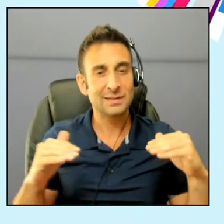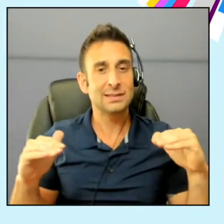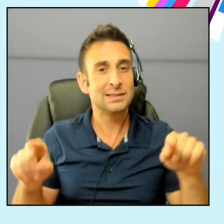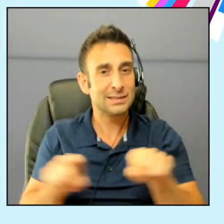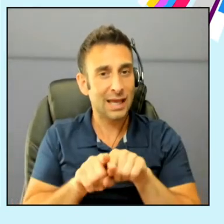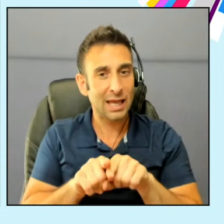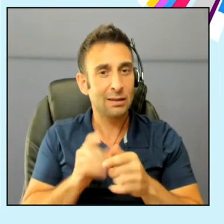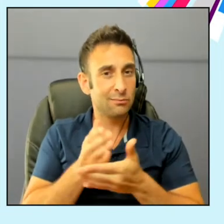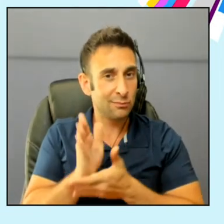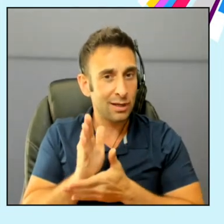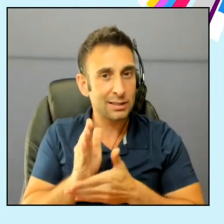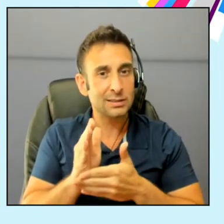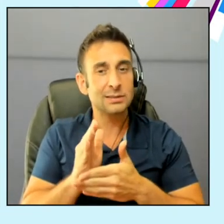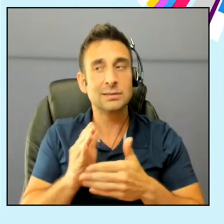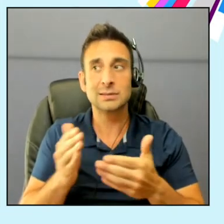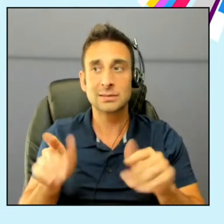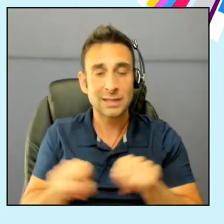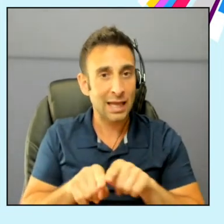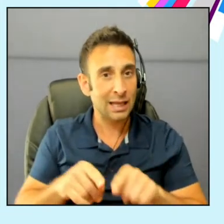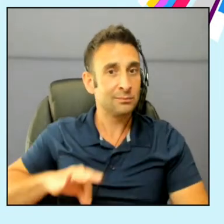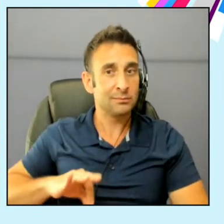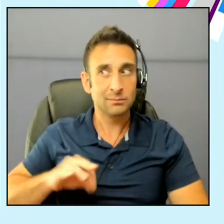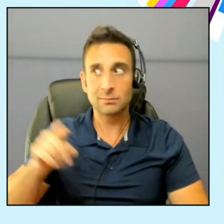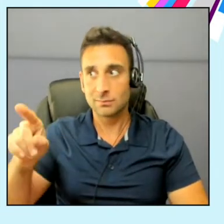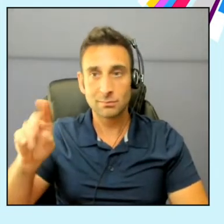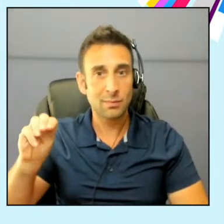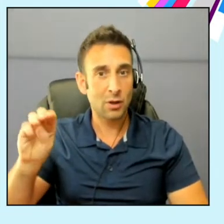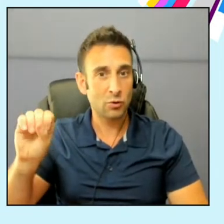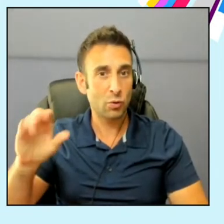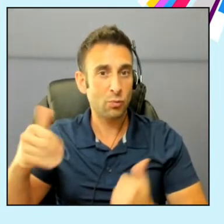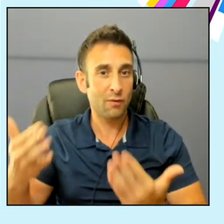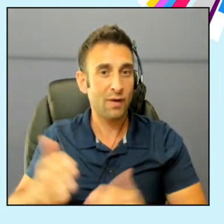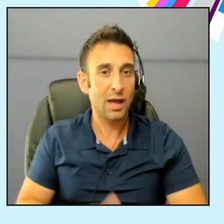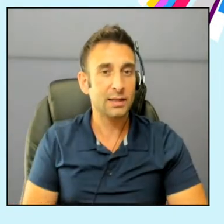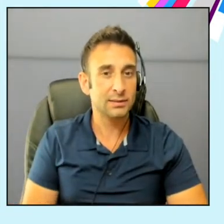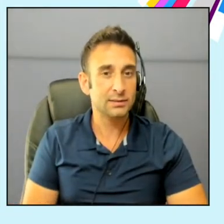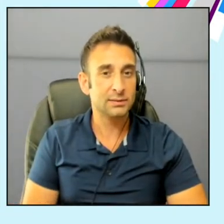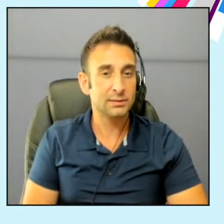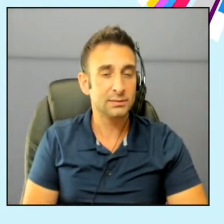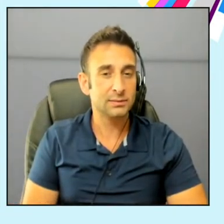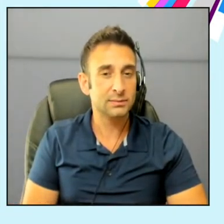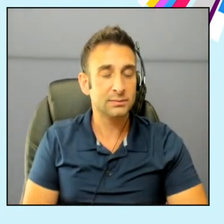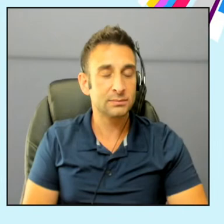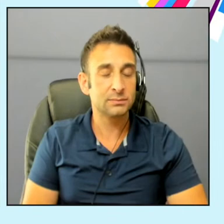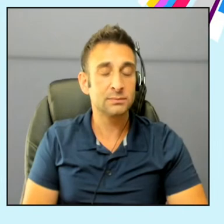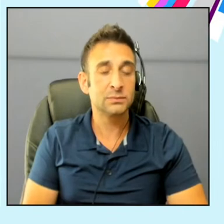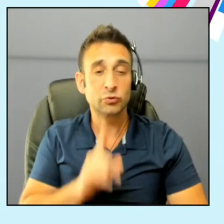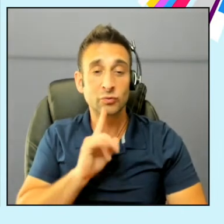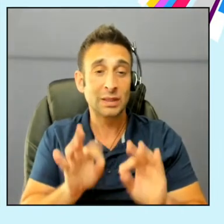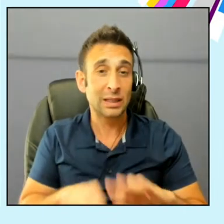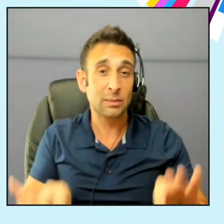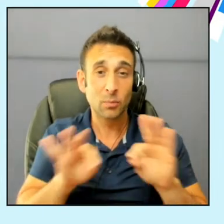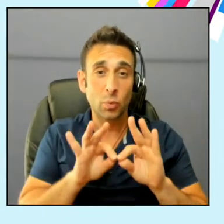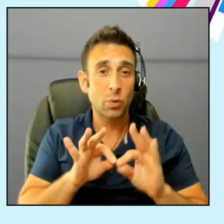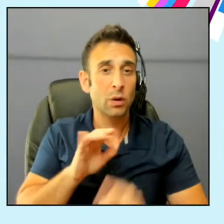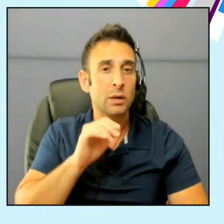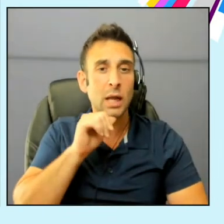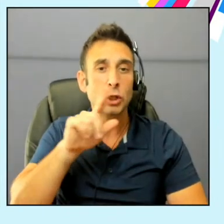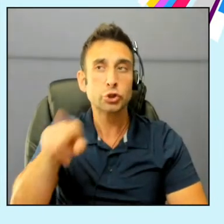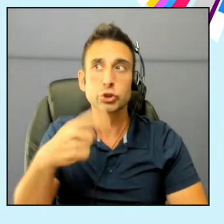that Microsoft are giving. So I think it's really important that, you know, it shouldn't be contingent on your